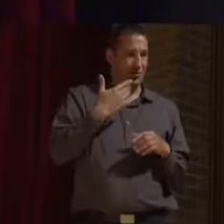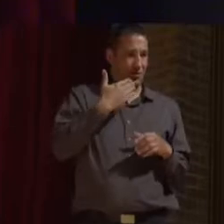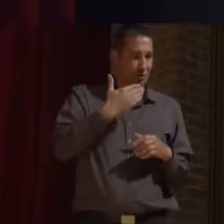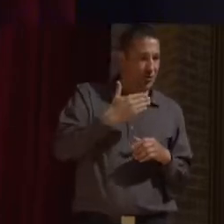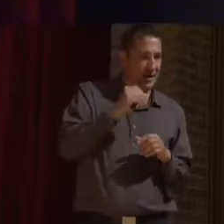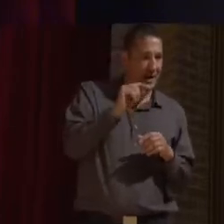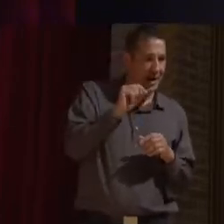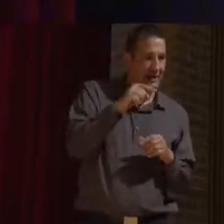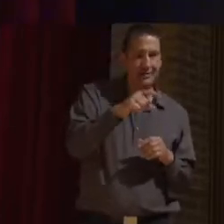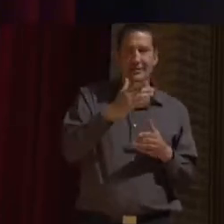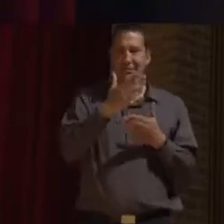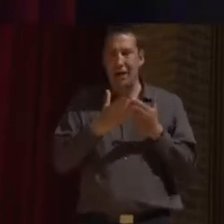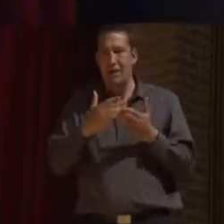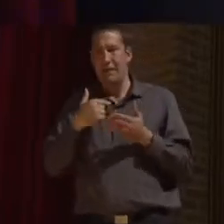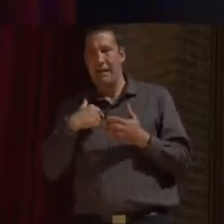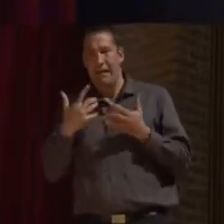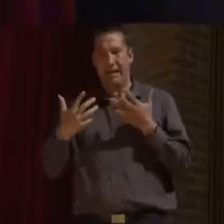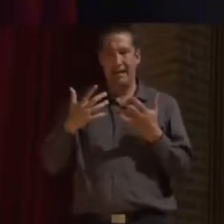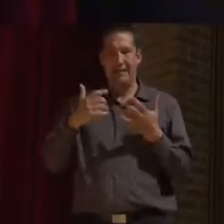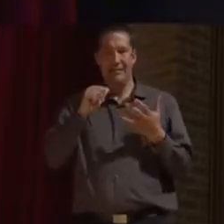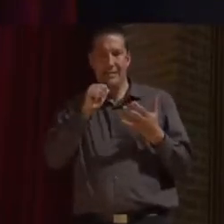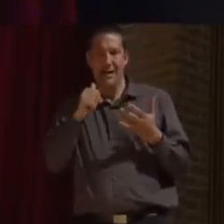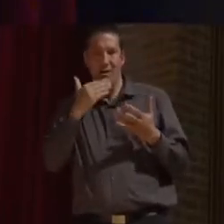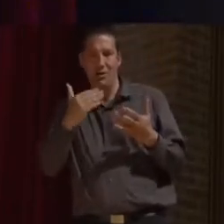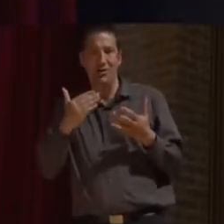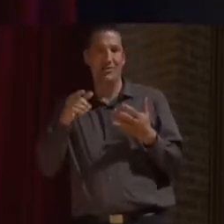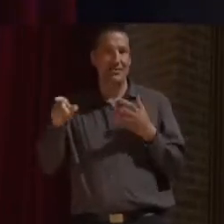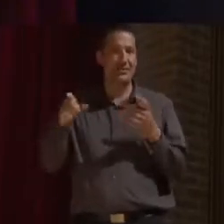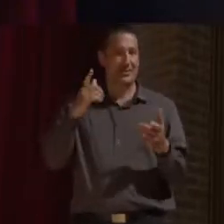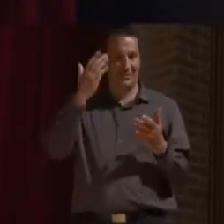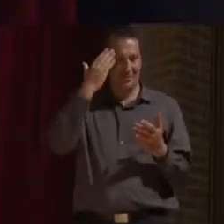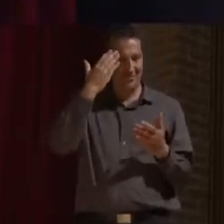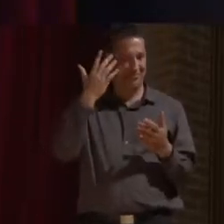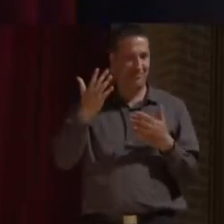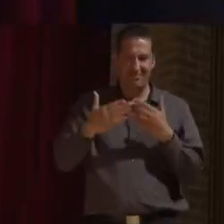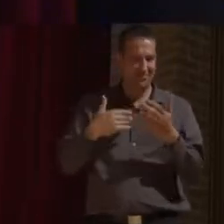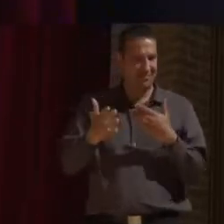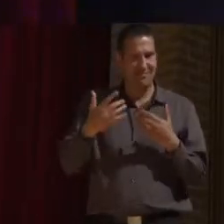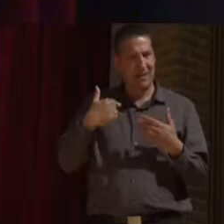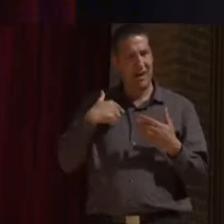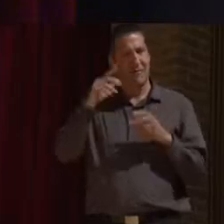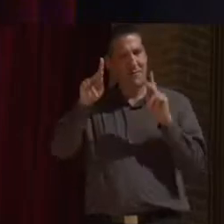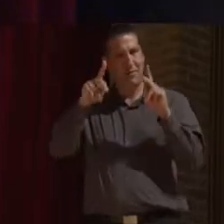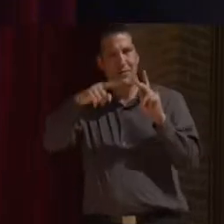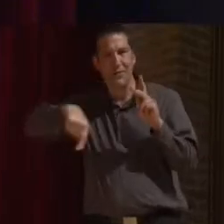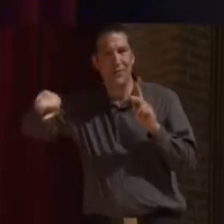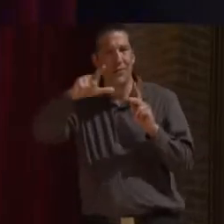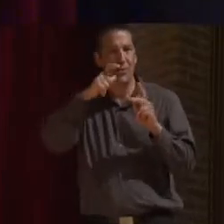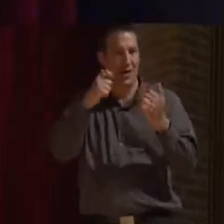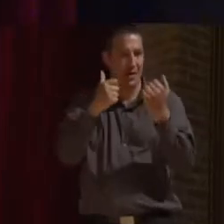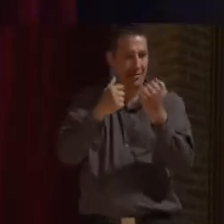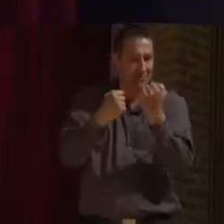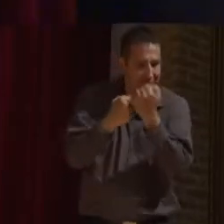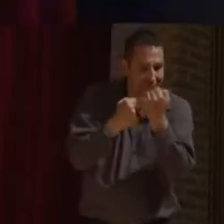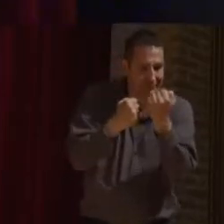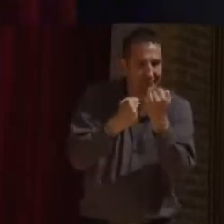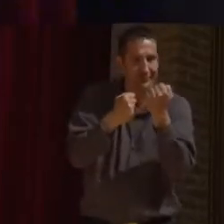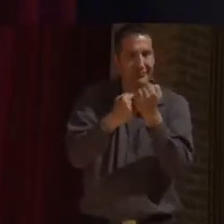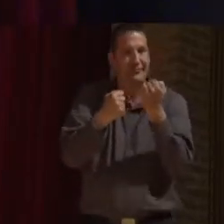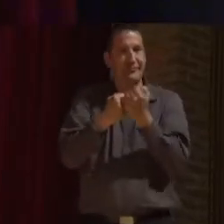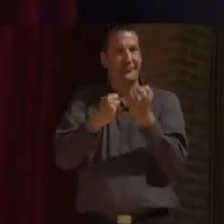and find people to surround us that will help complement, and then we go where our strengths are. And